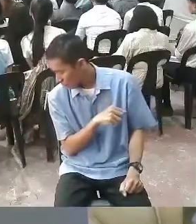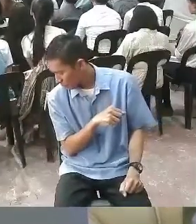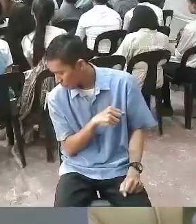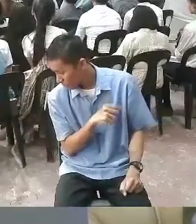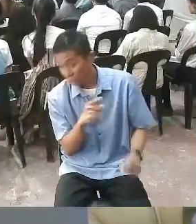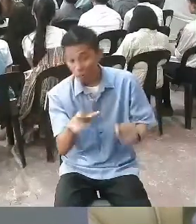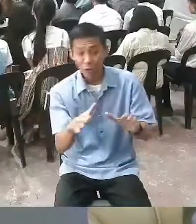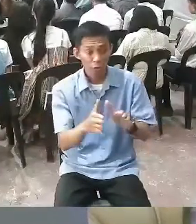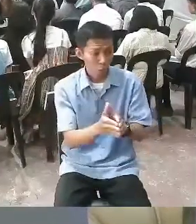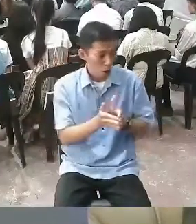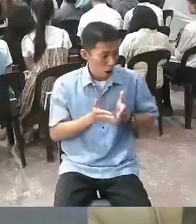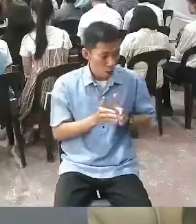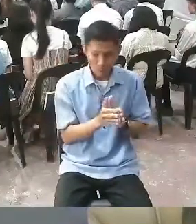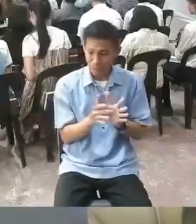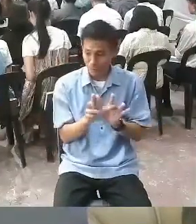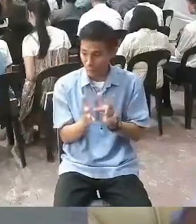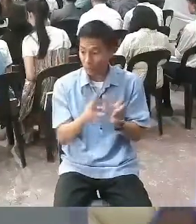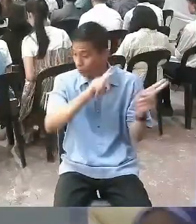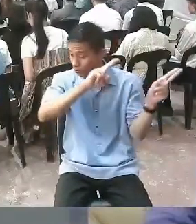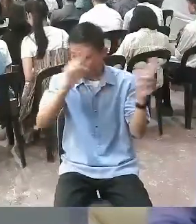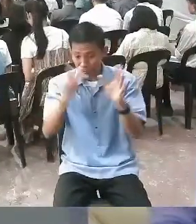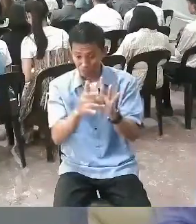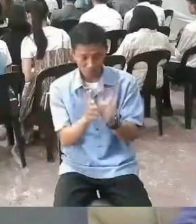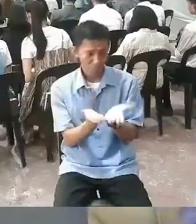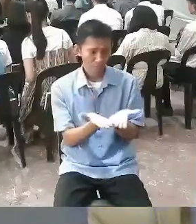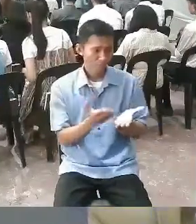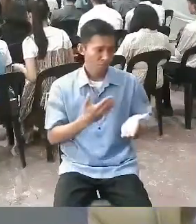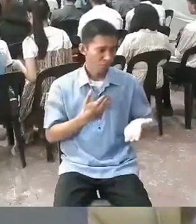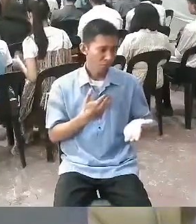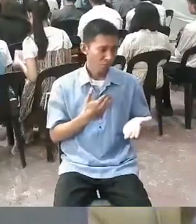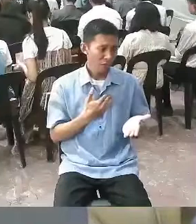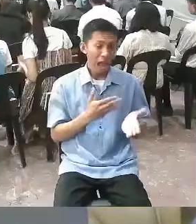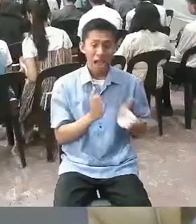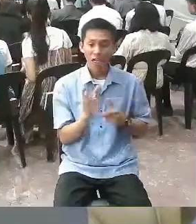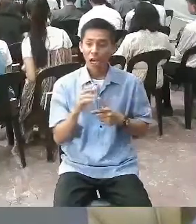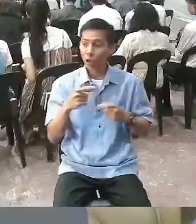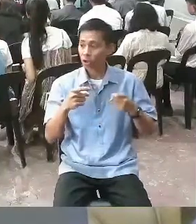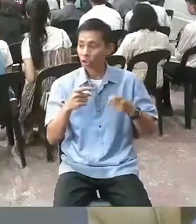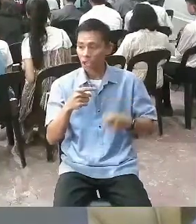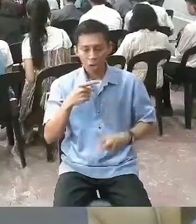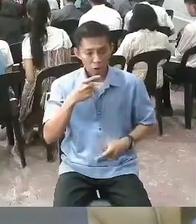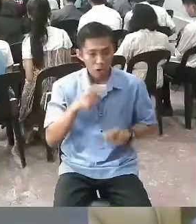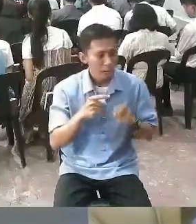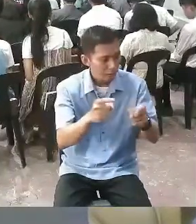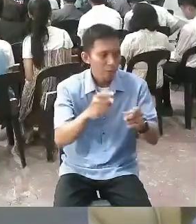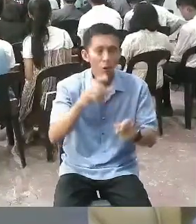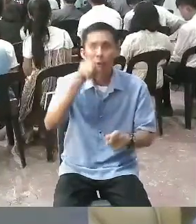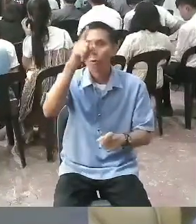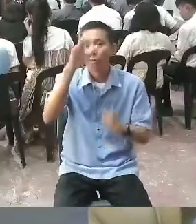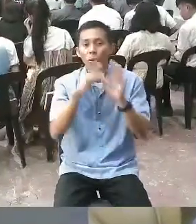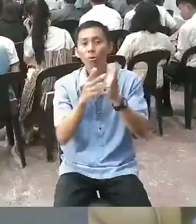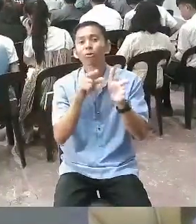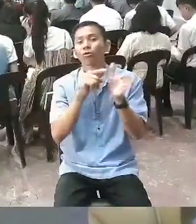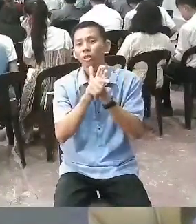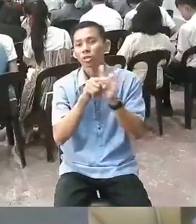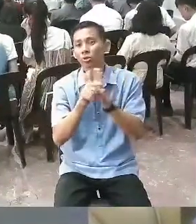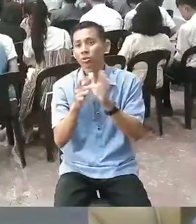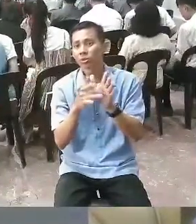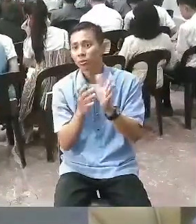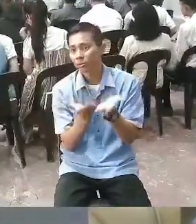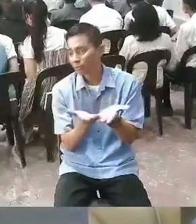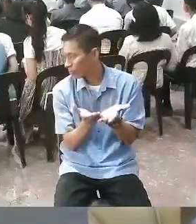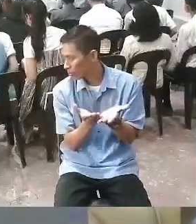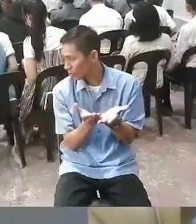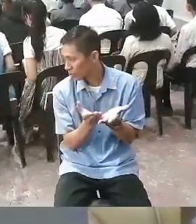have your Bible, turn. I'd like to give you, I gave a bunch of scriptures to our, the gals over here handle this, okay, and